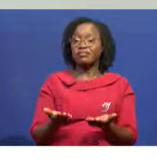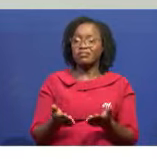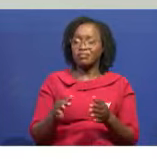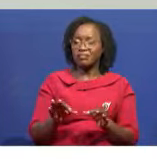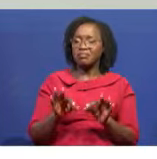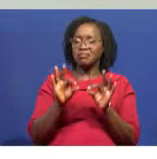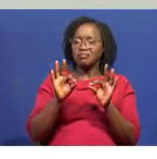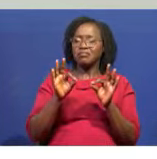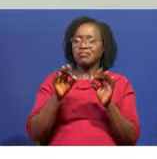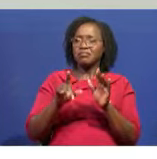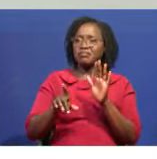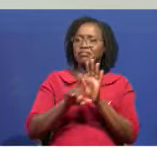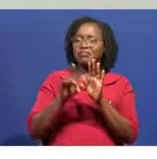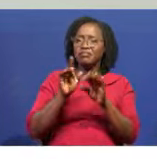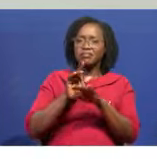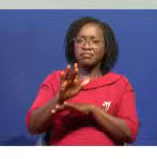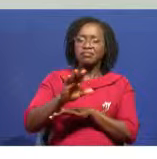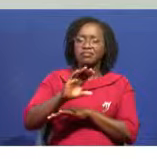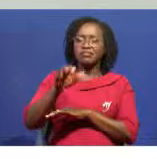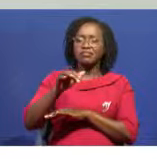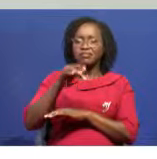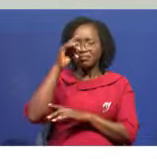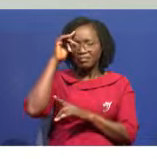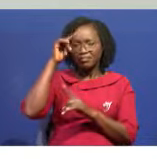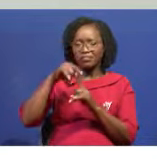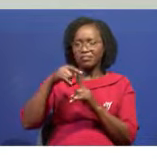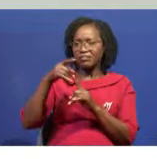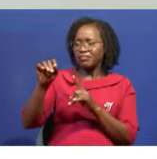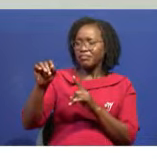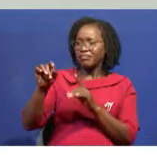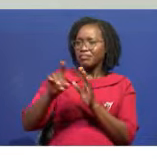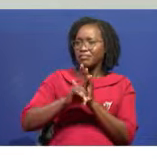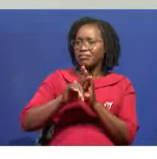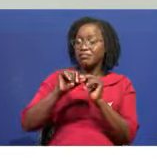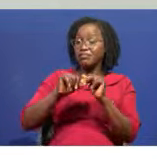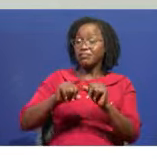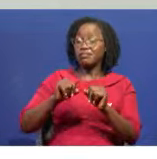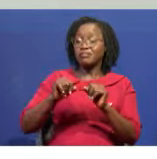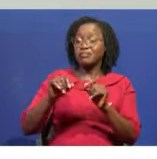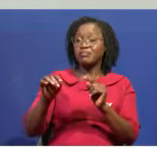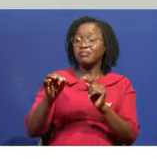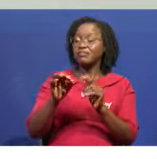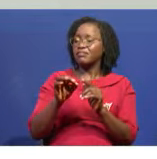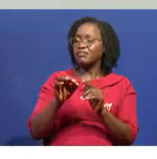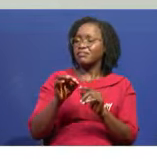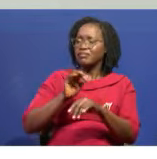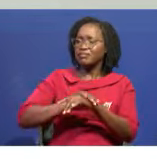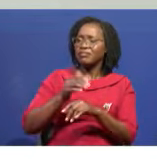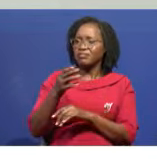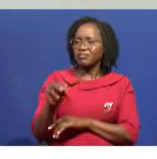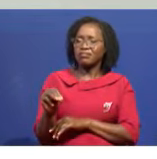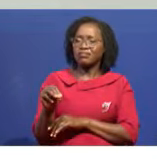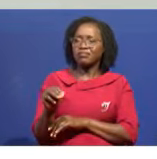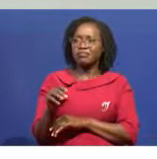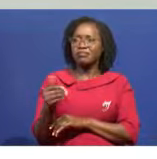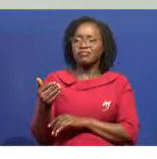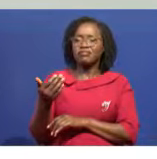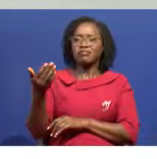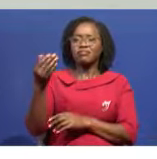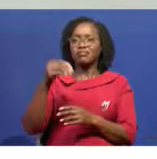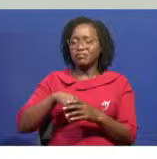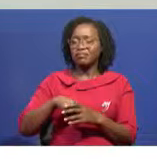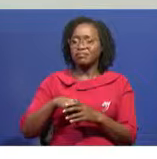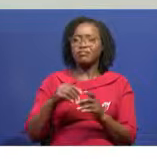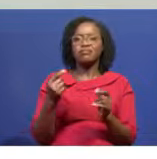able to send out to the counties for purposes of them coming up with the law that will be suitable to them. Some counties will obviously bring in